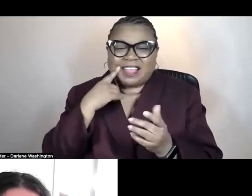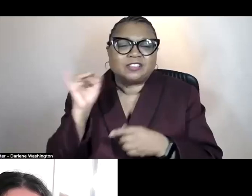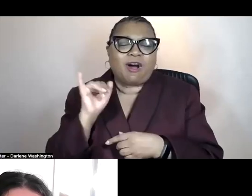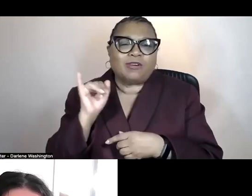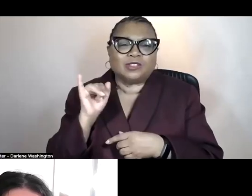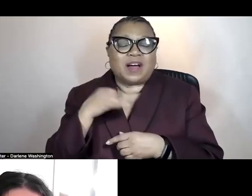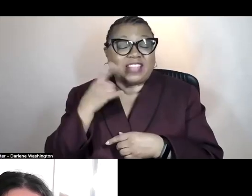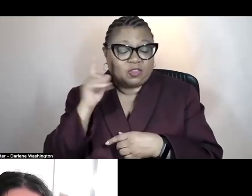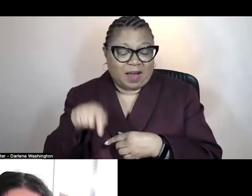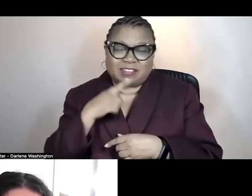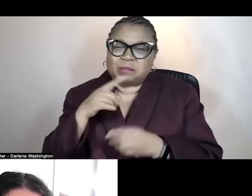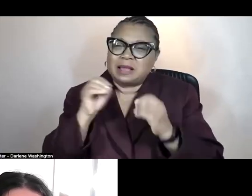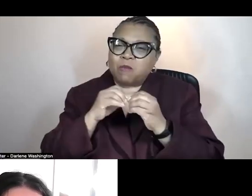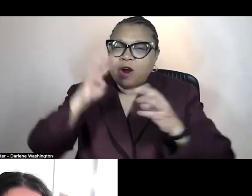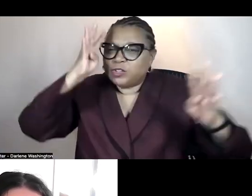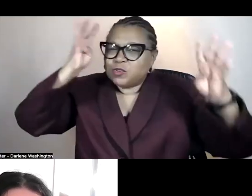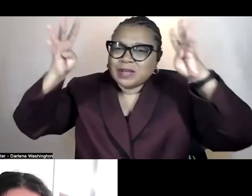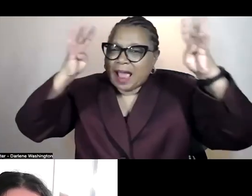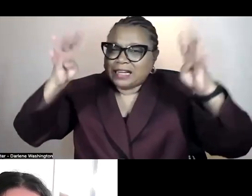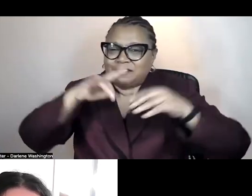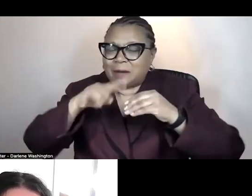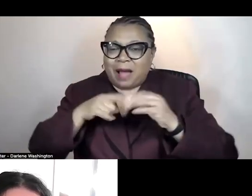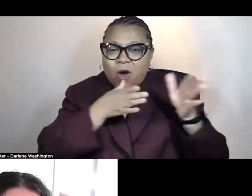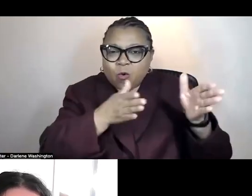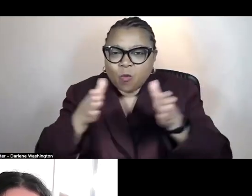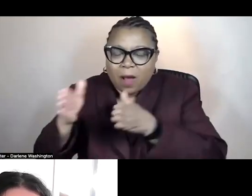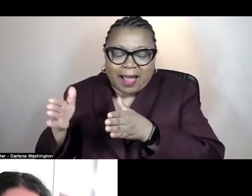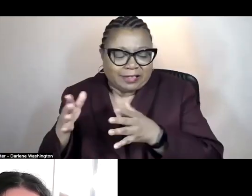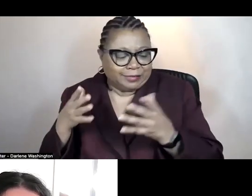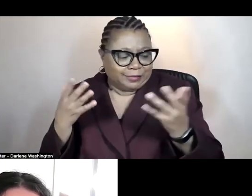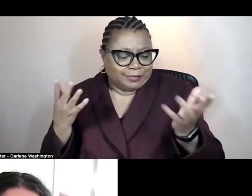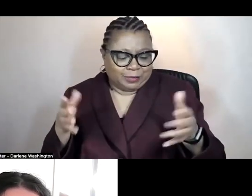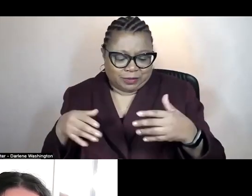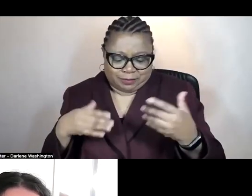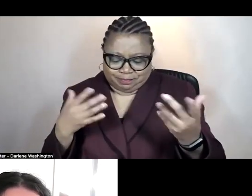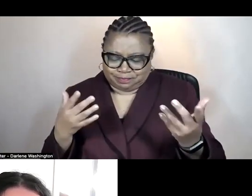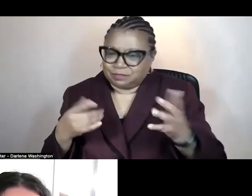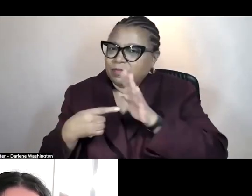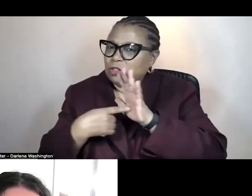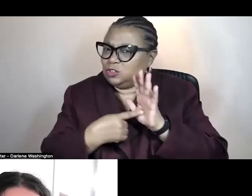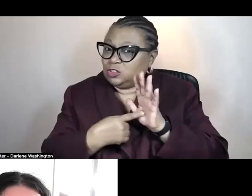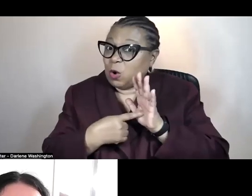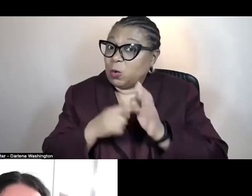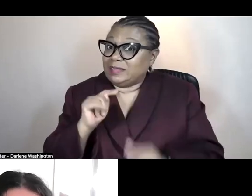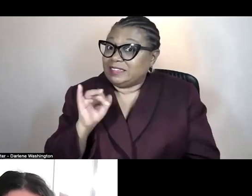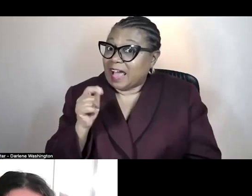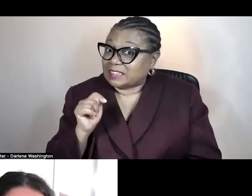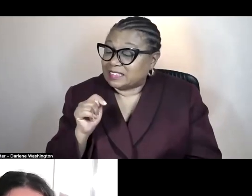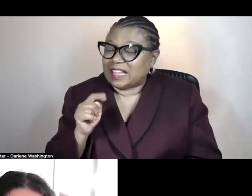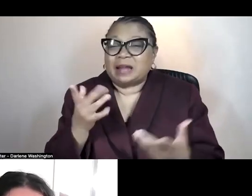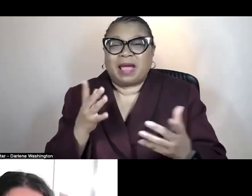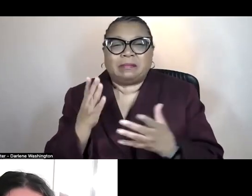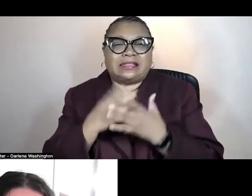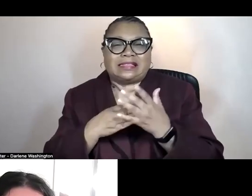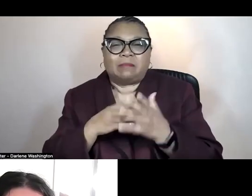also, I think you have to be more creative about ways to showcase text, and maybe there's